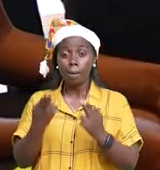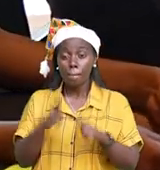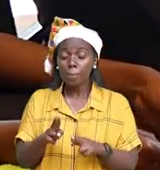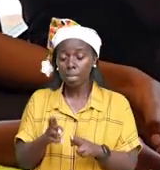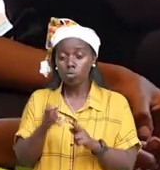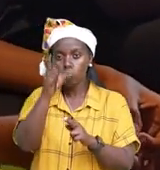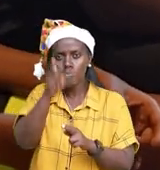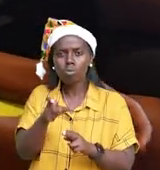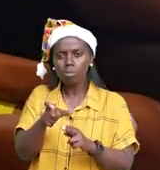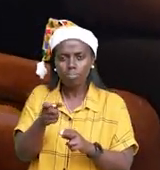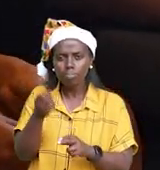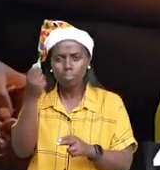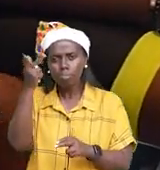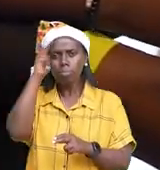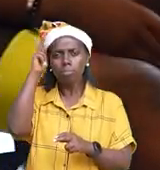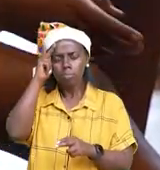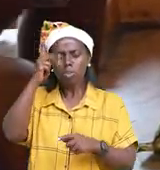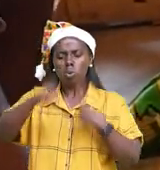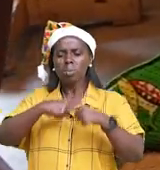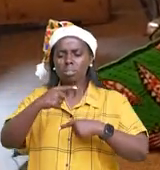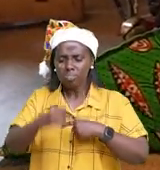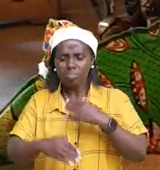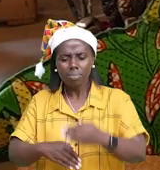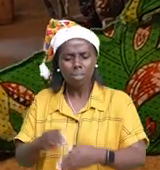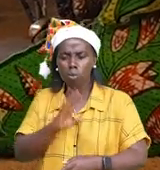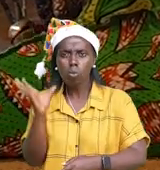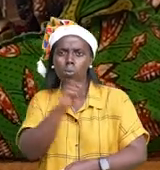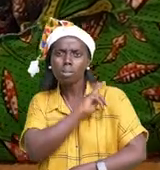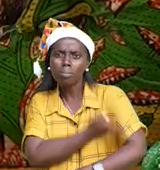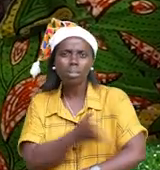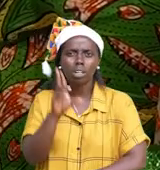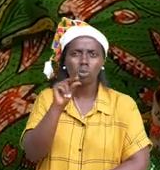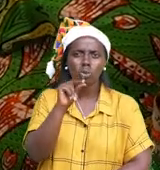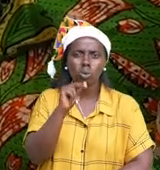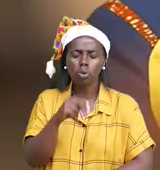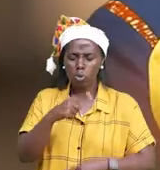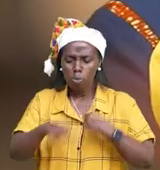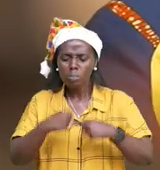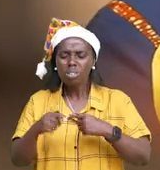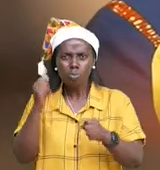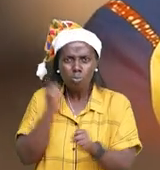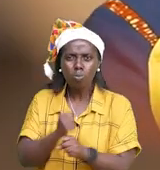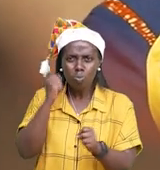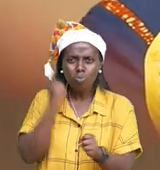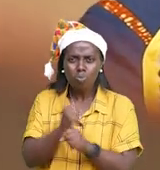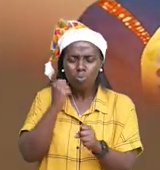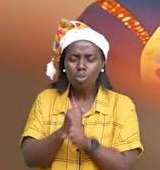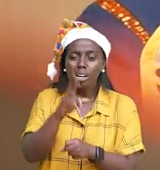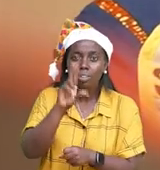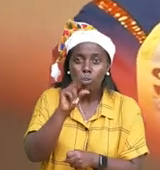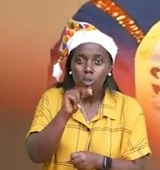Be persistent. Keep going, never stop. Keep going,